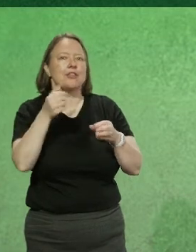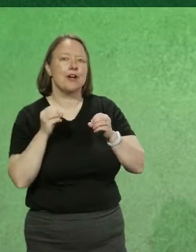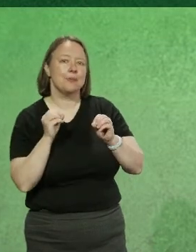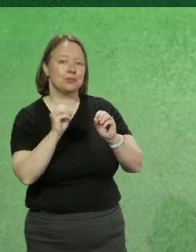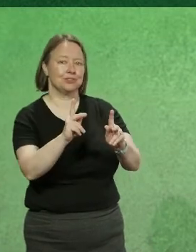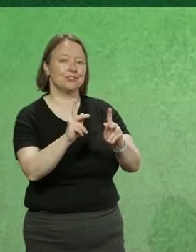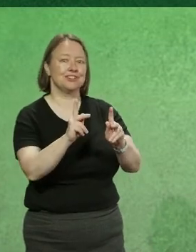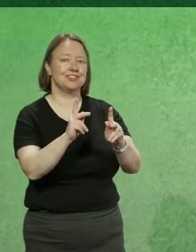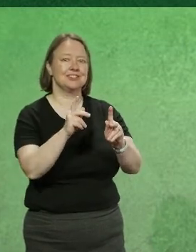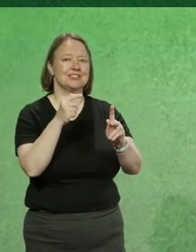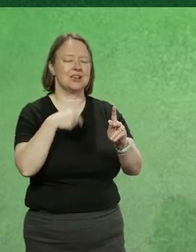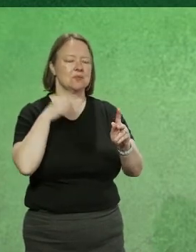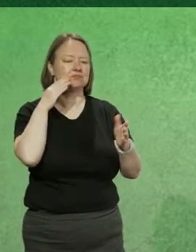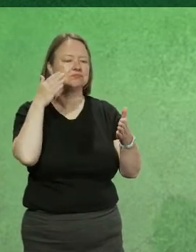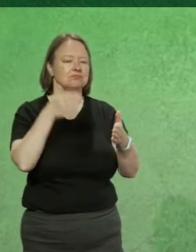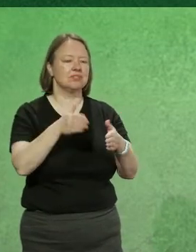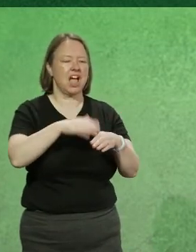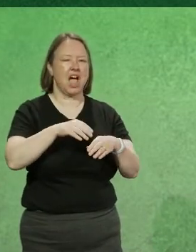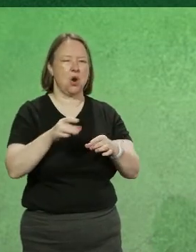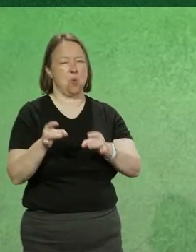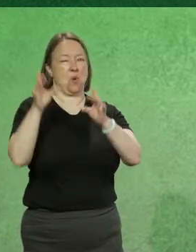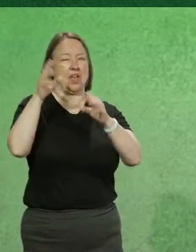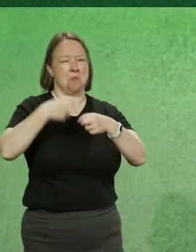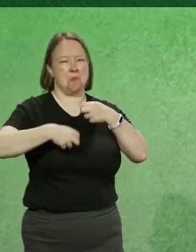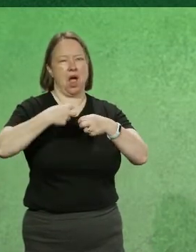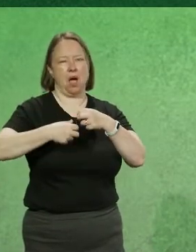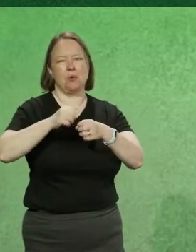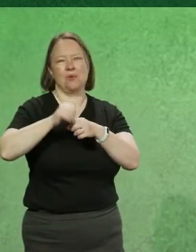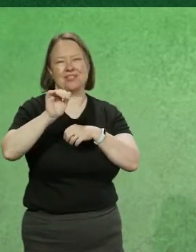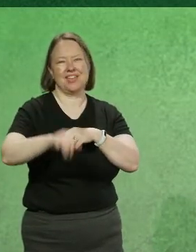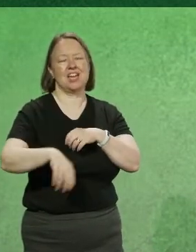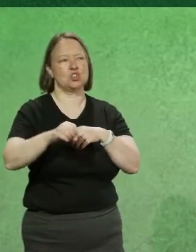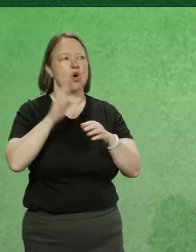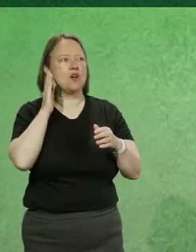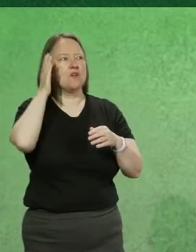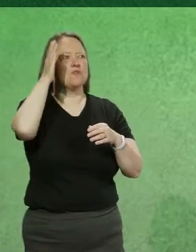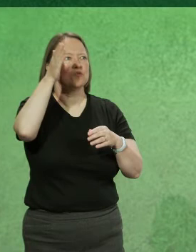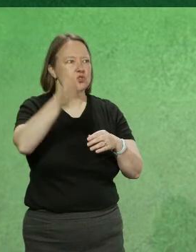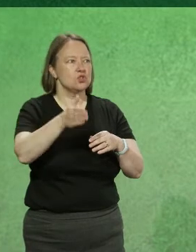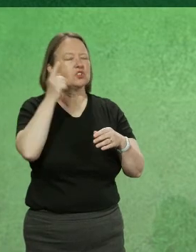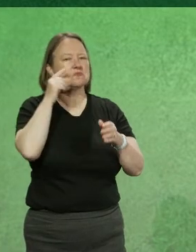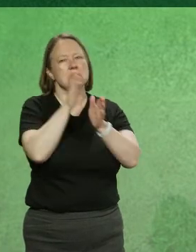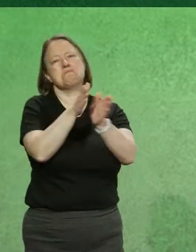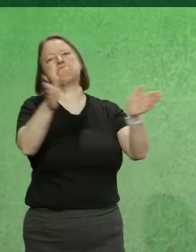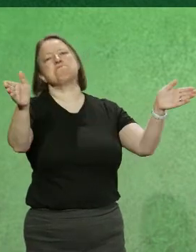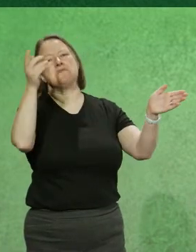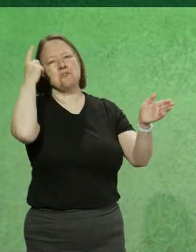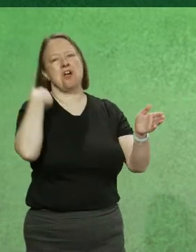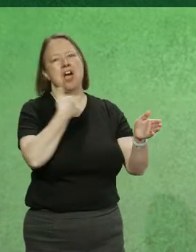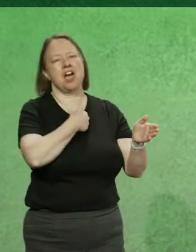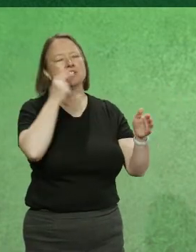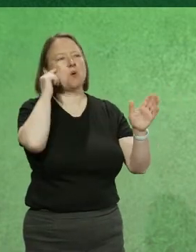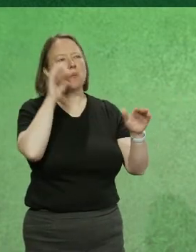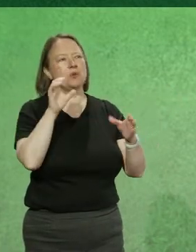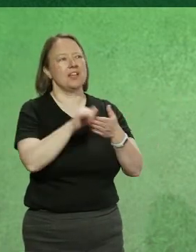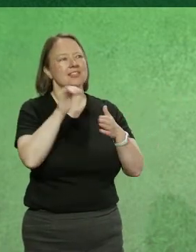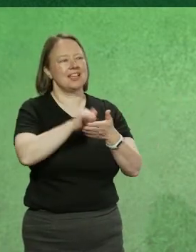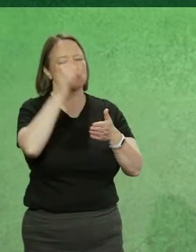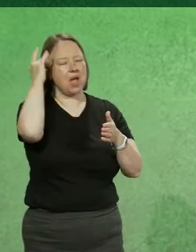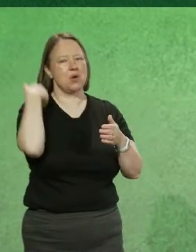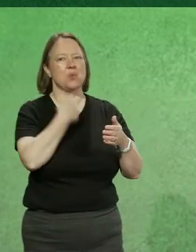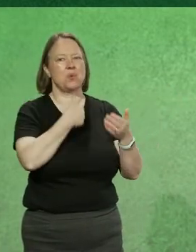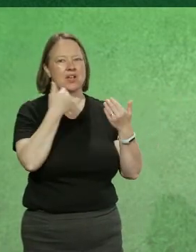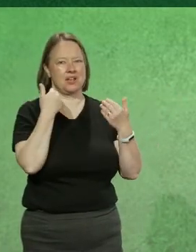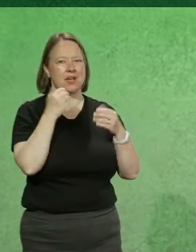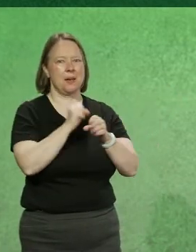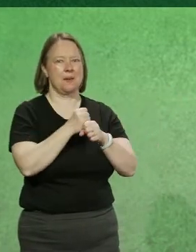agribusiness, targeting wicked problems around us. So the future is broad for us, and we hope to do more. That is why we have